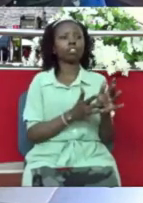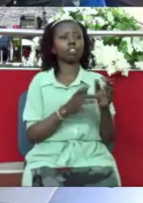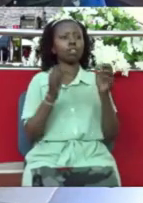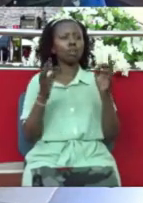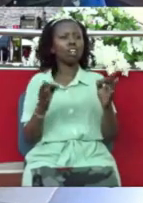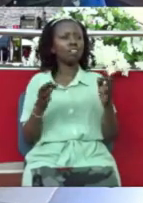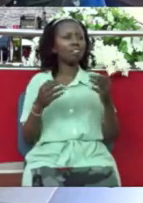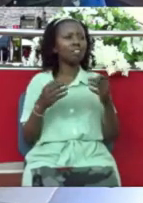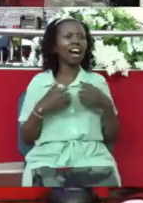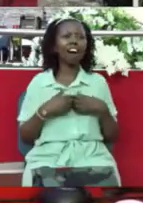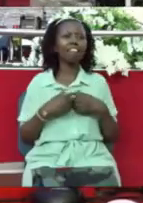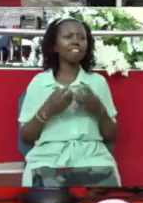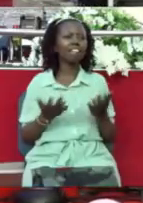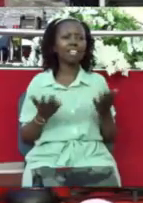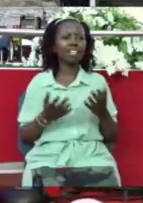too hard for the Lord?